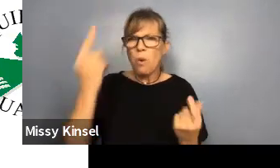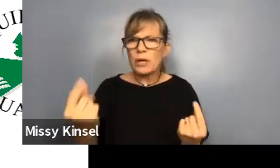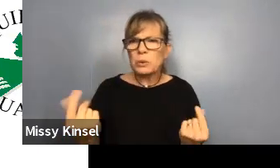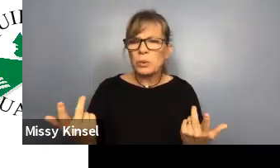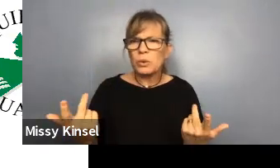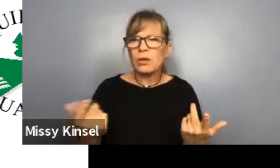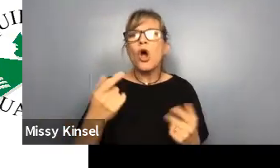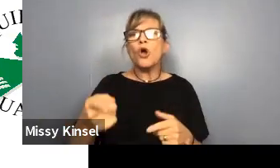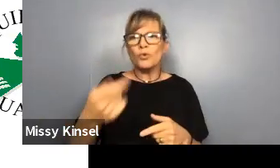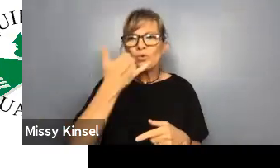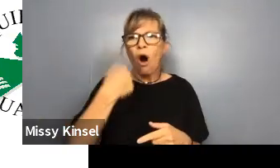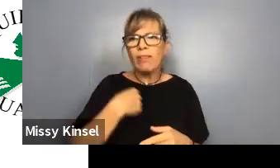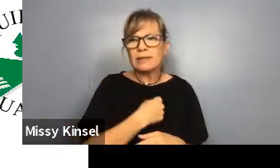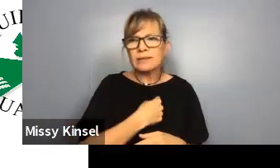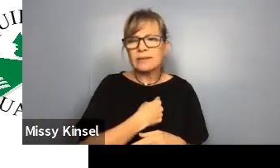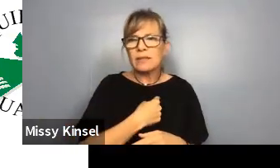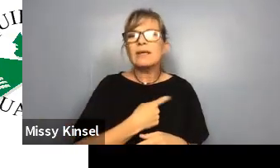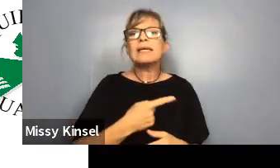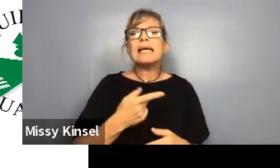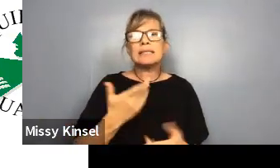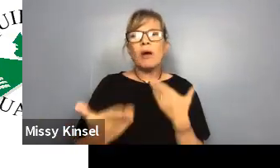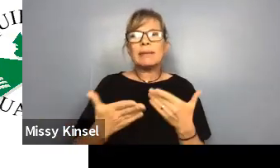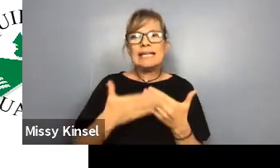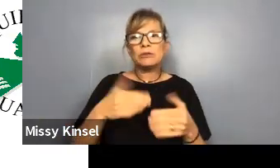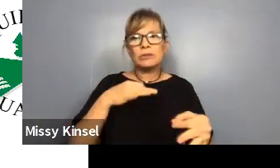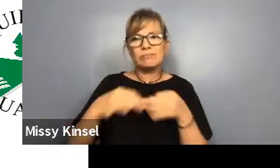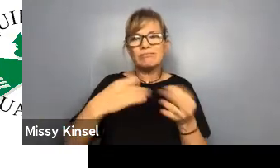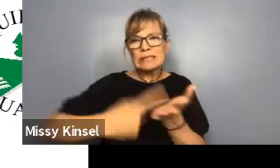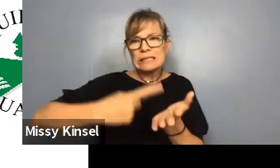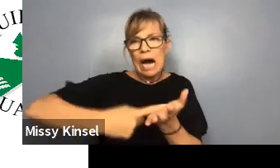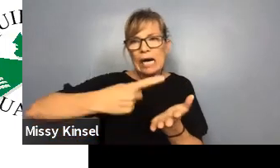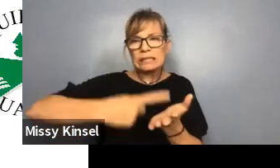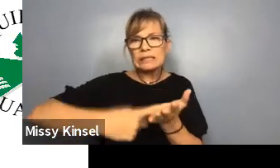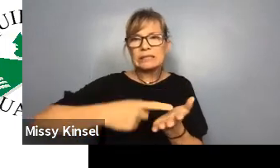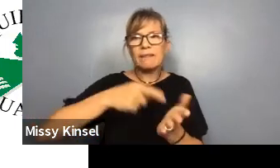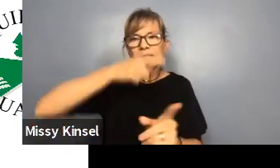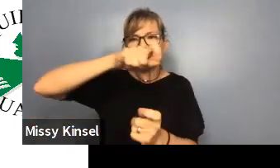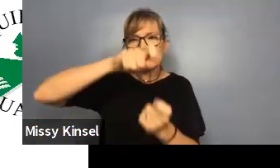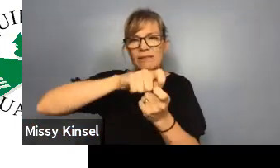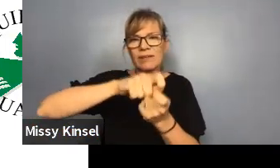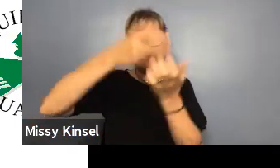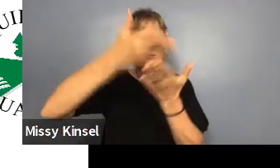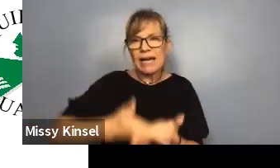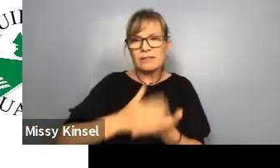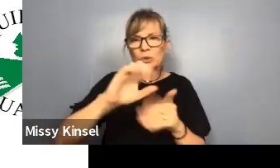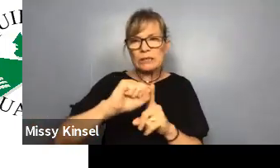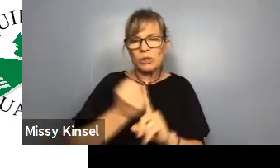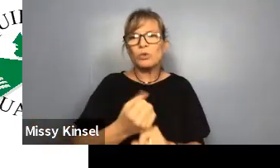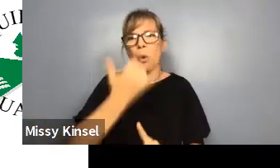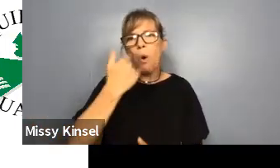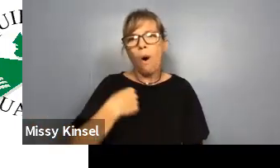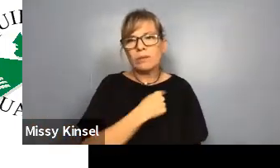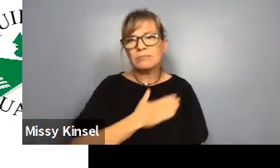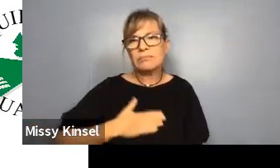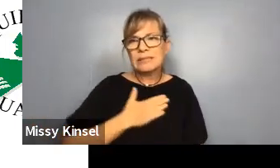you to call us if that's the case, because it's probably easier to discuss the specific facts of your situation.